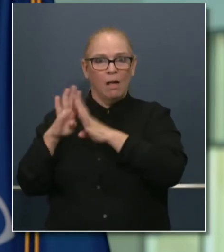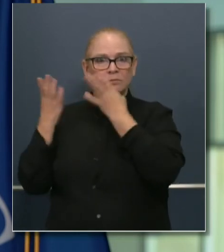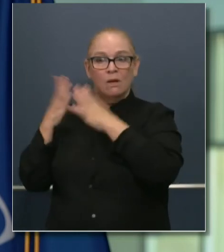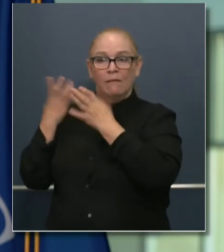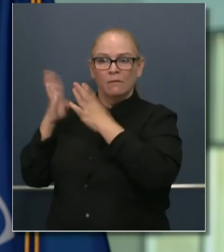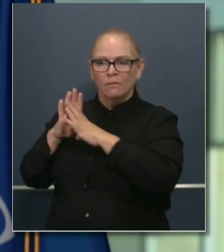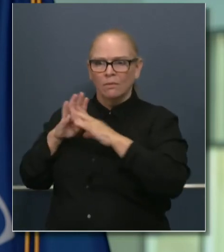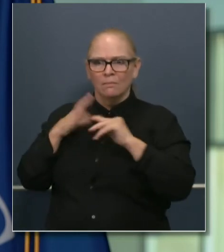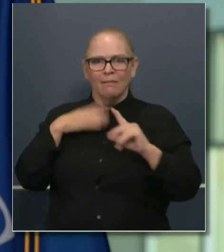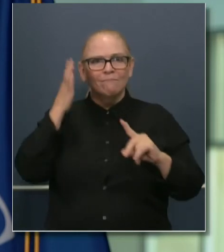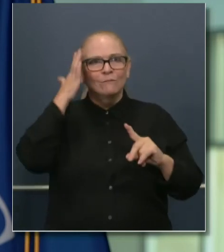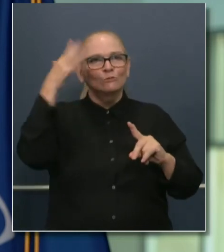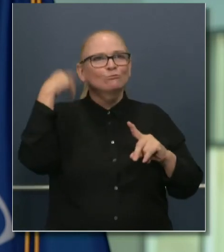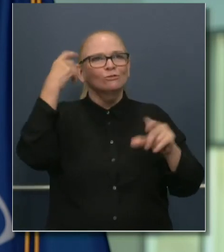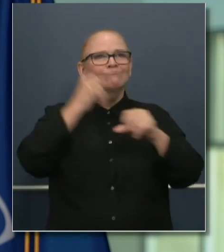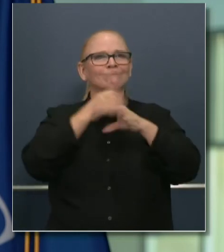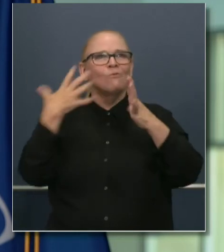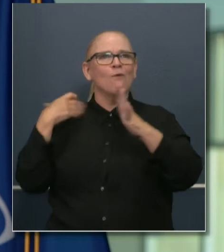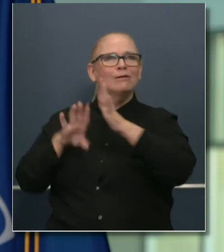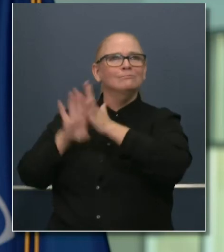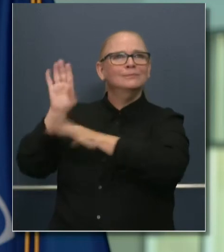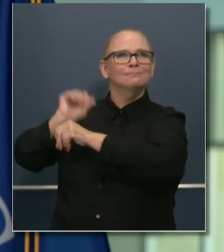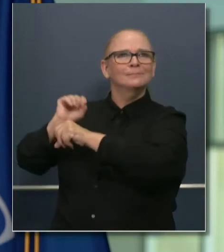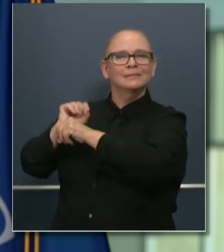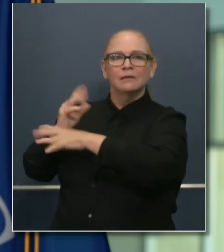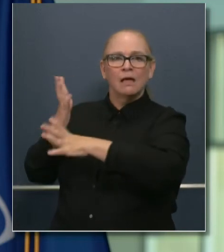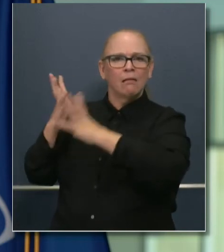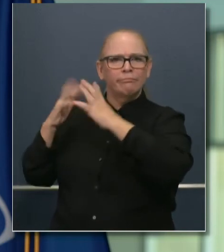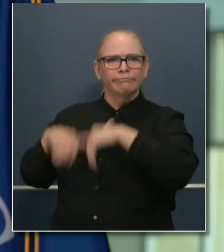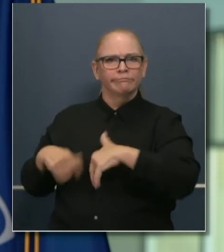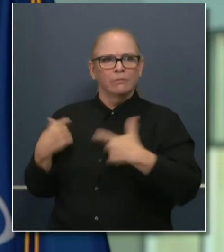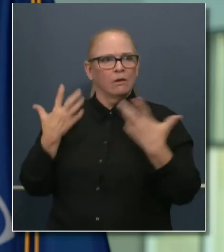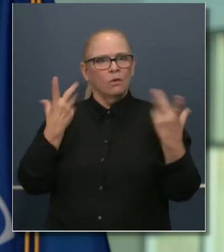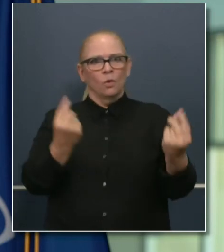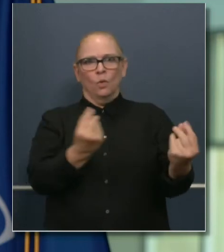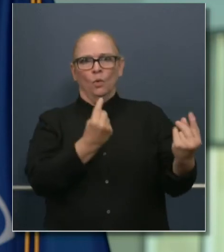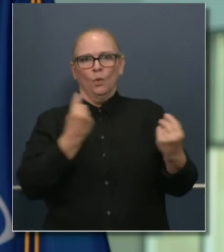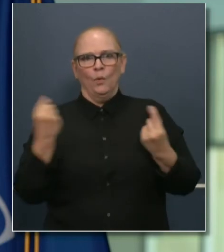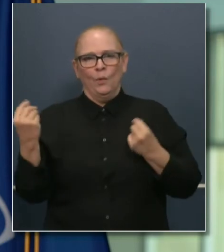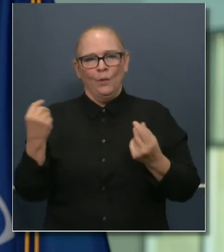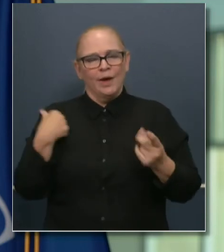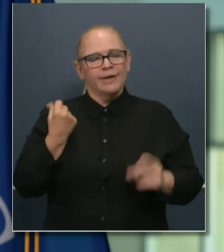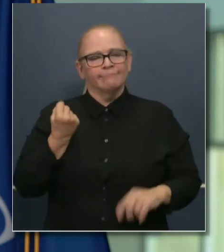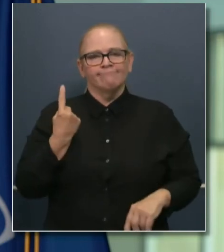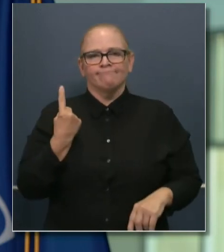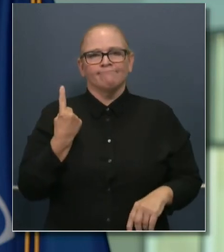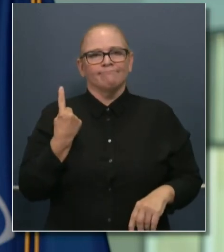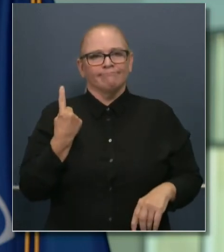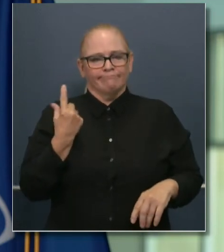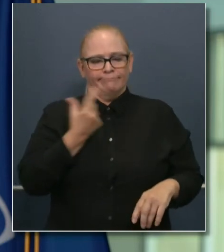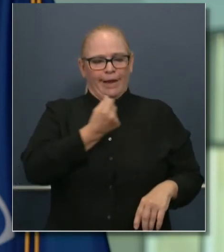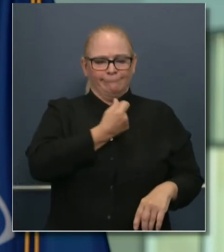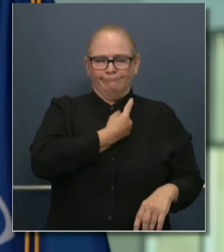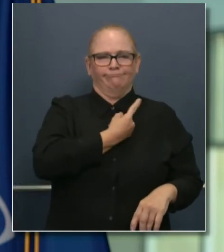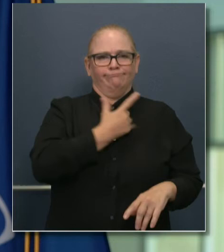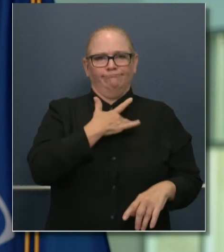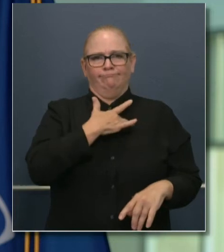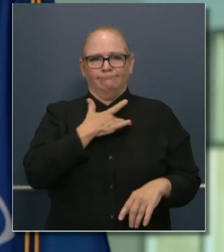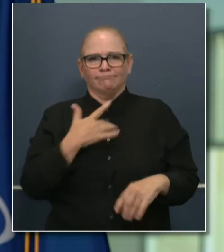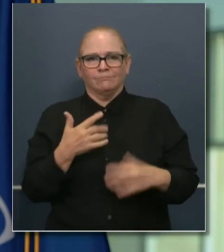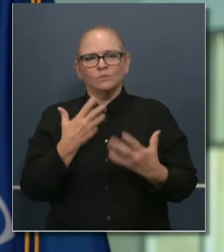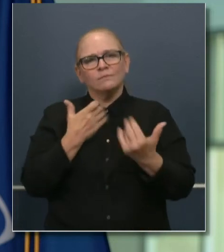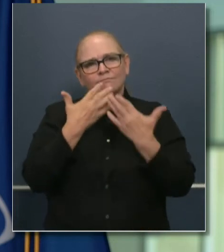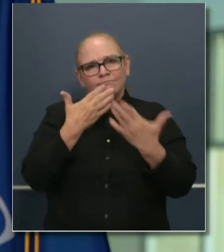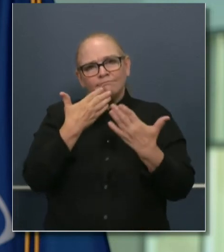their health. And I can only express deep empathy as well as gratitude and